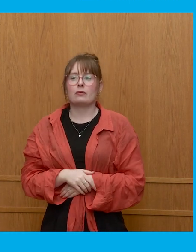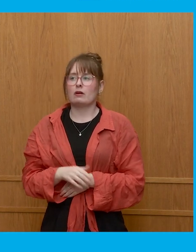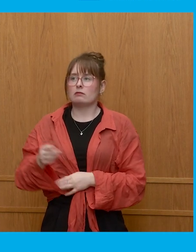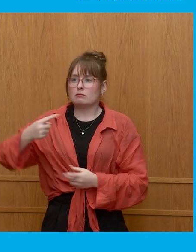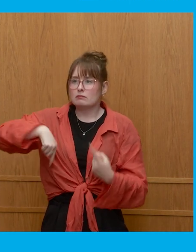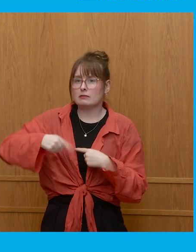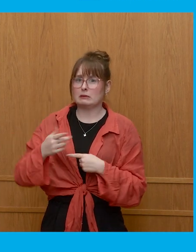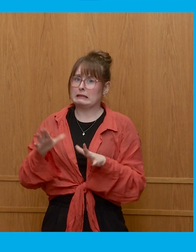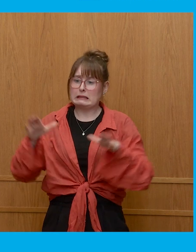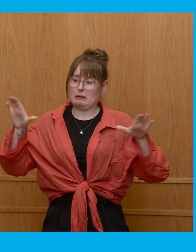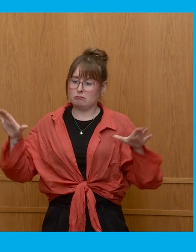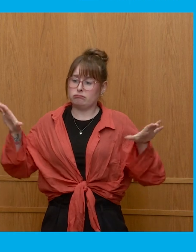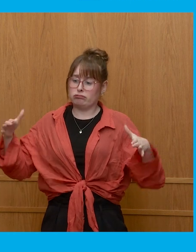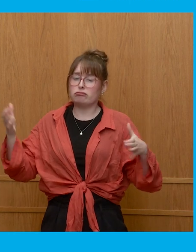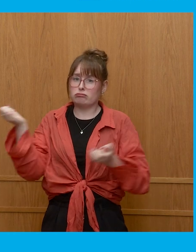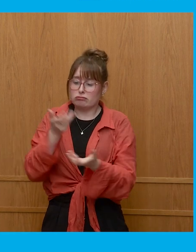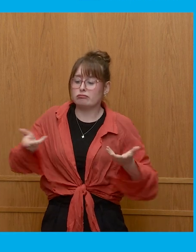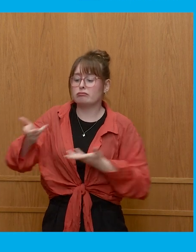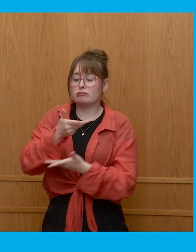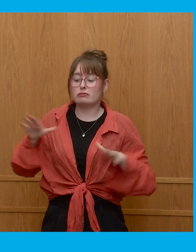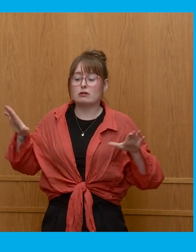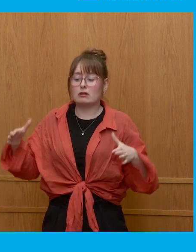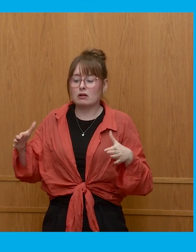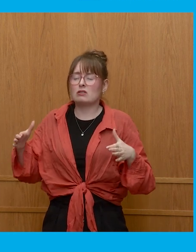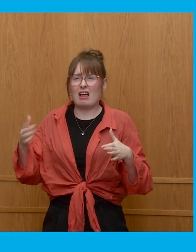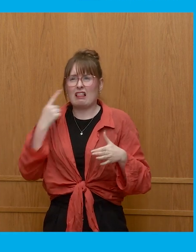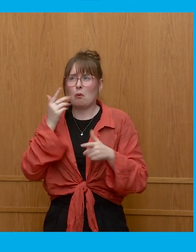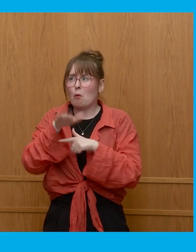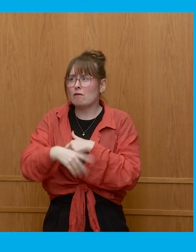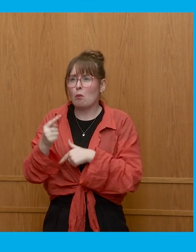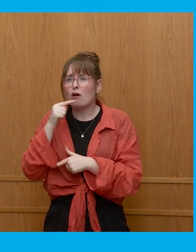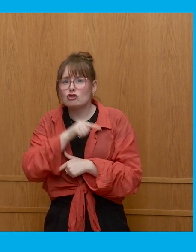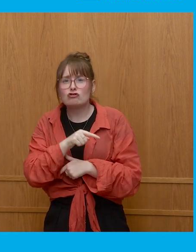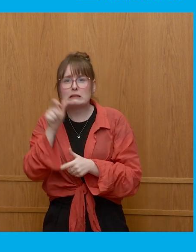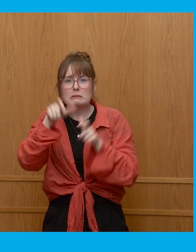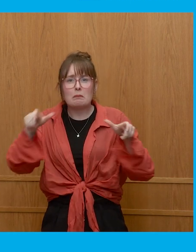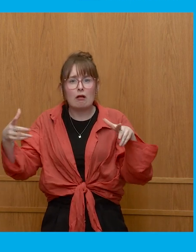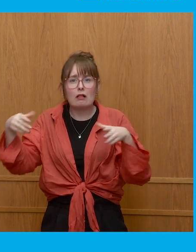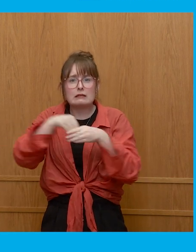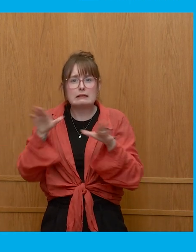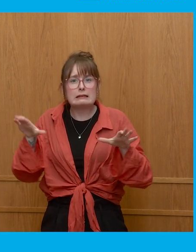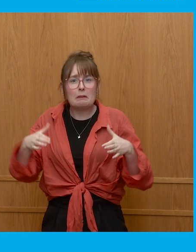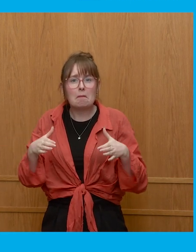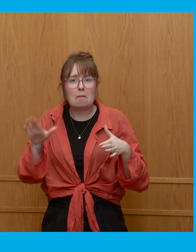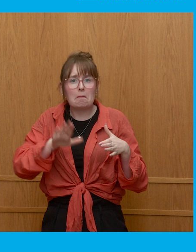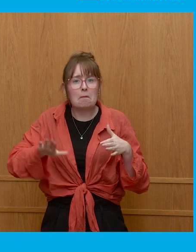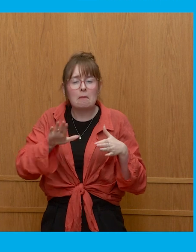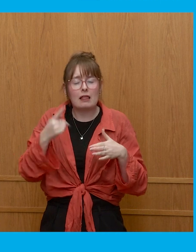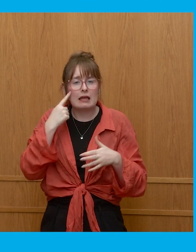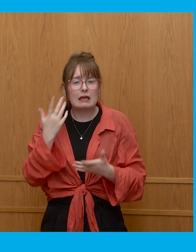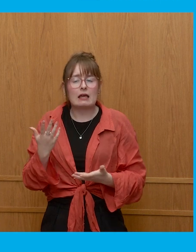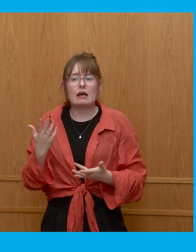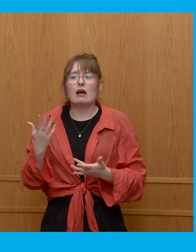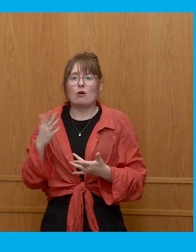big team at Rumjum. So there was probably over 100 over the period of the job,